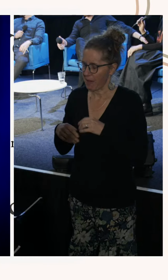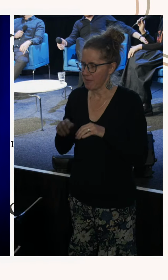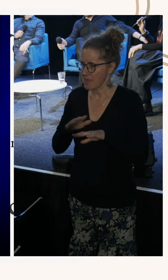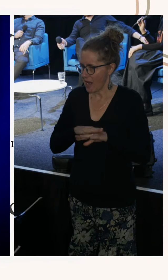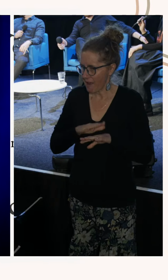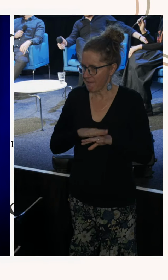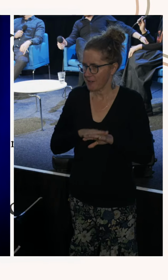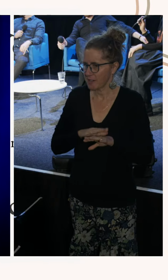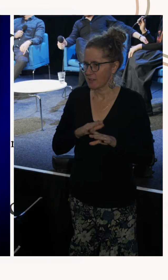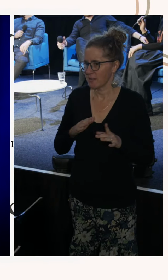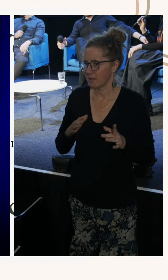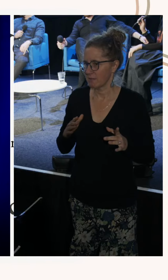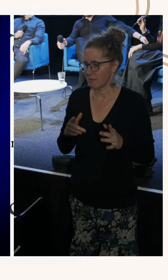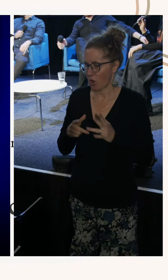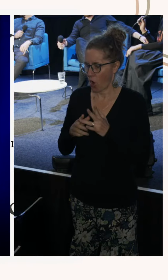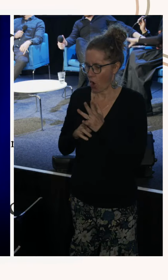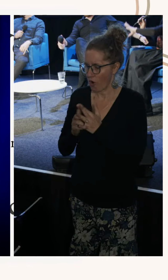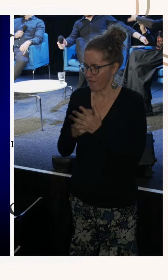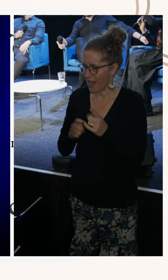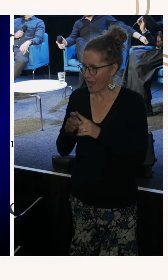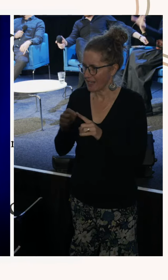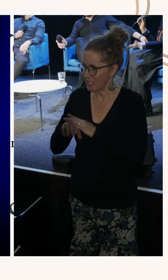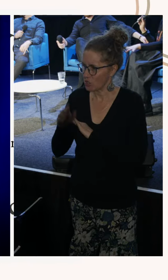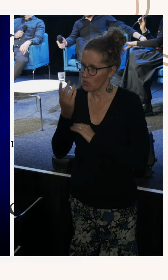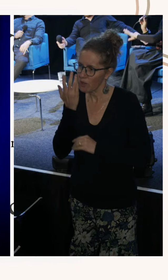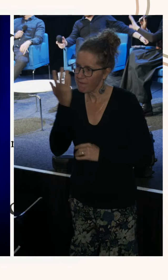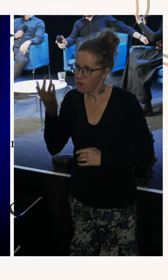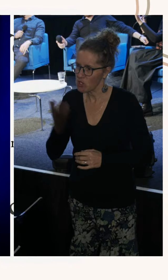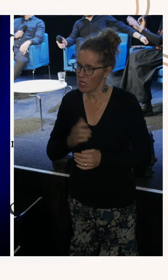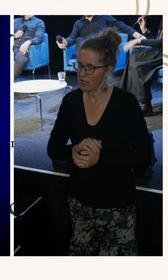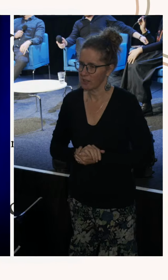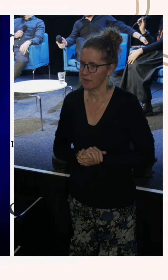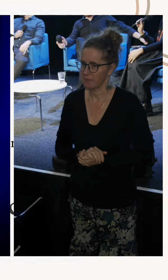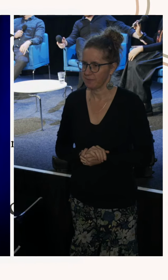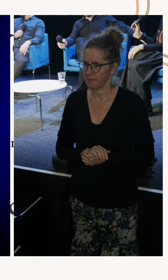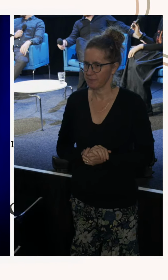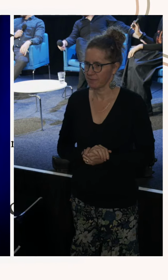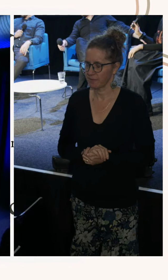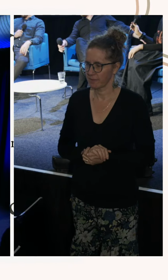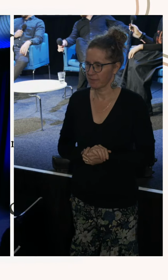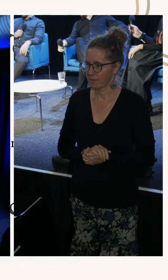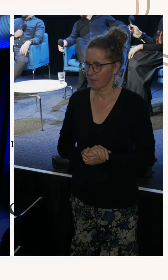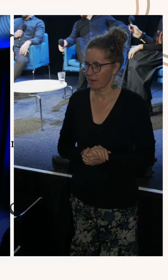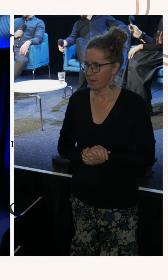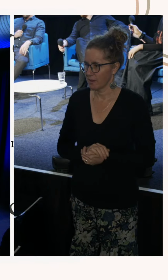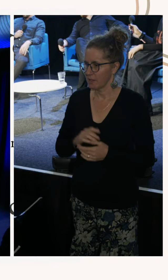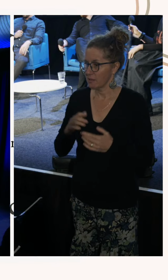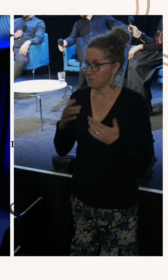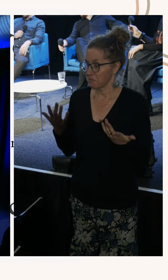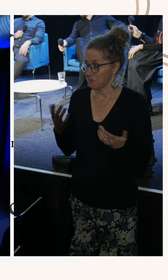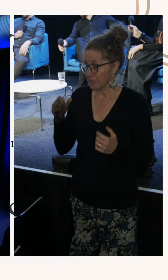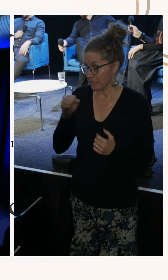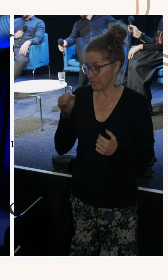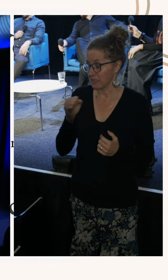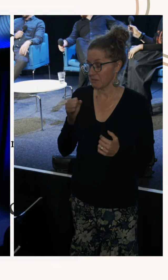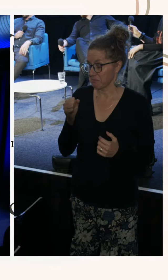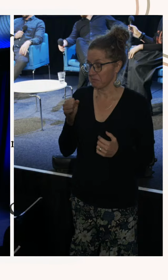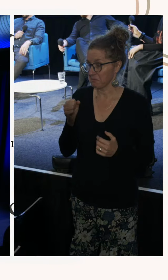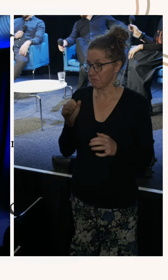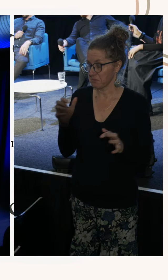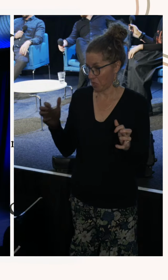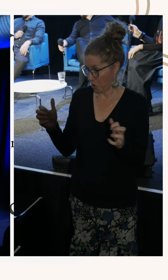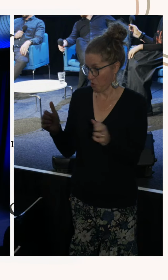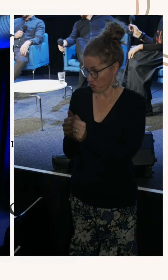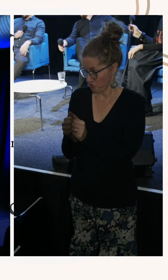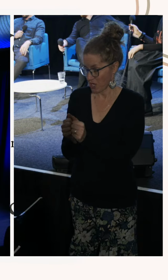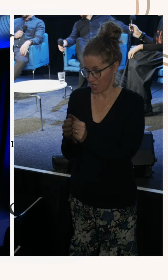of a journal like Overland into the future and into modernising certain mechanisms of it. Yeah, I mean, 100%. I mean, you were talking